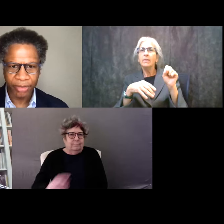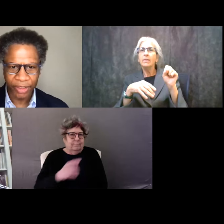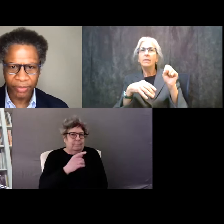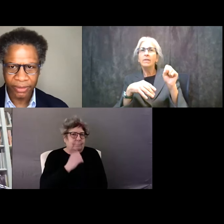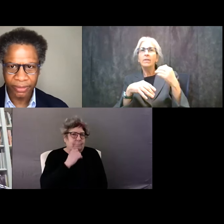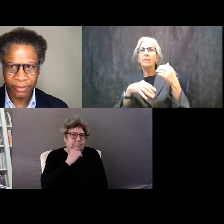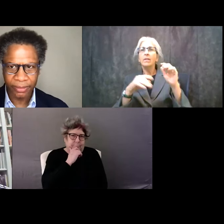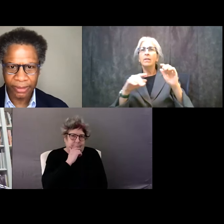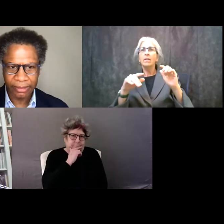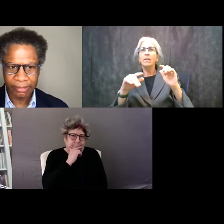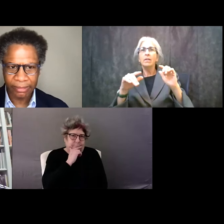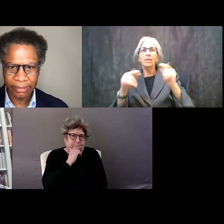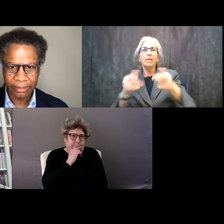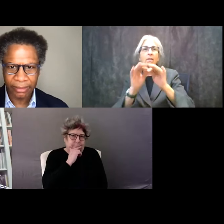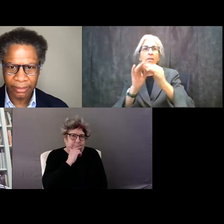Are you on mute?